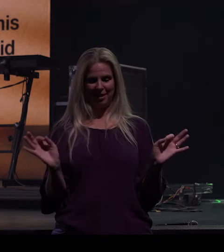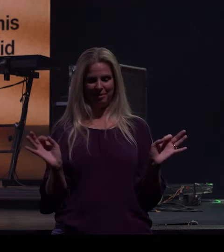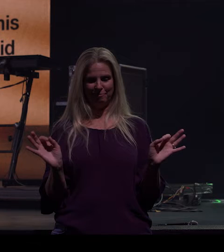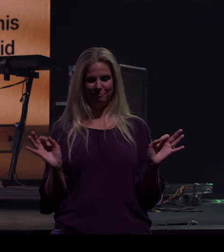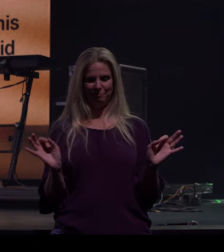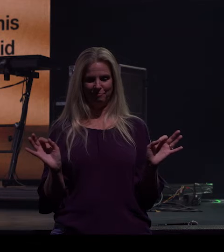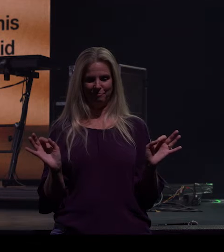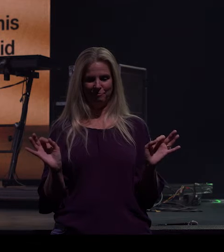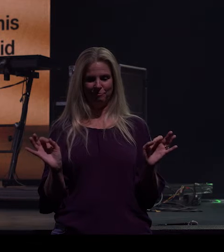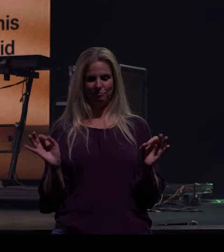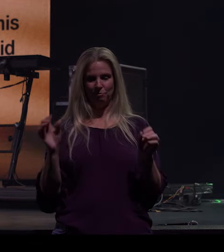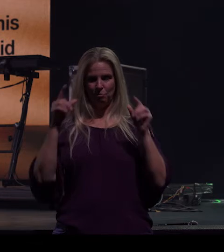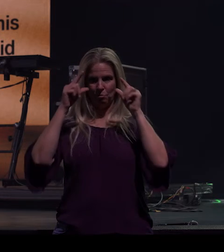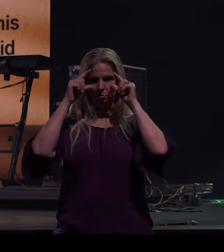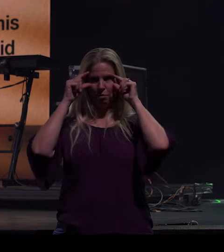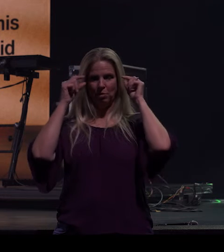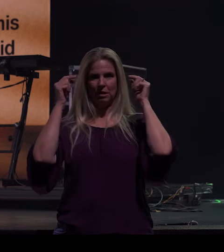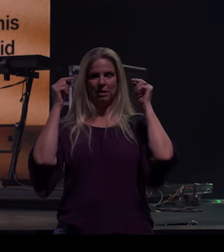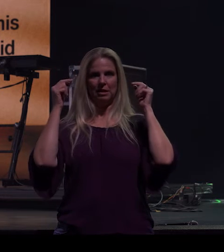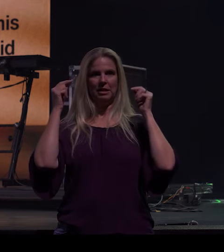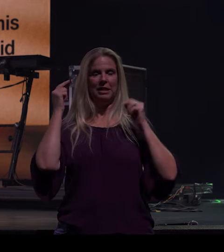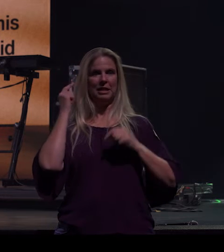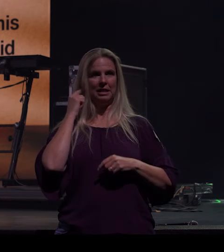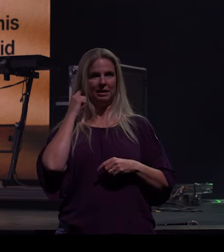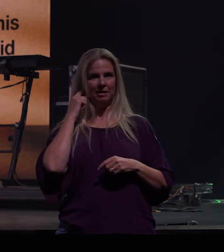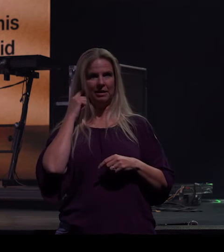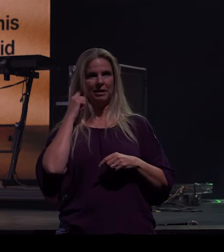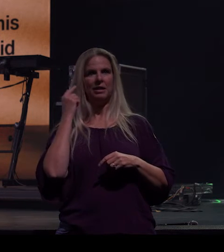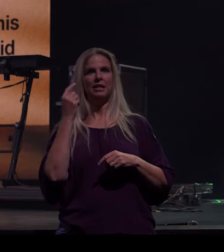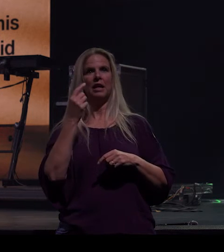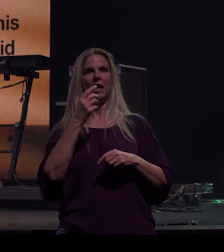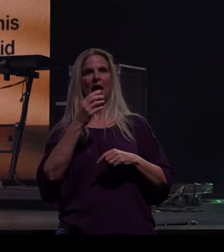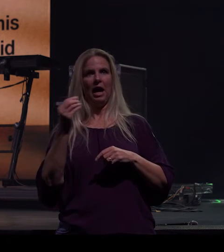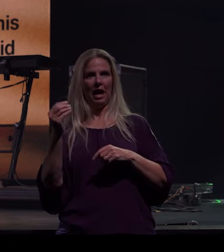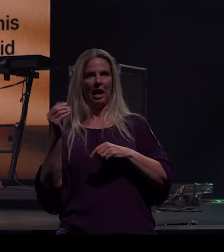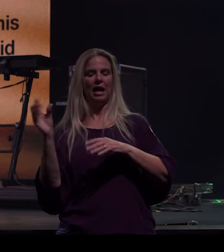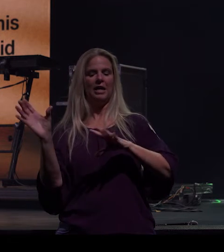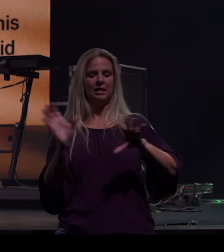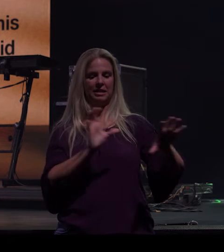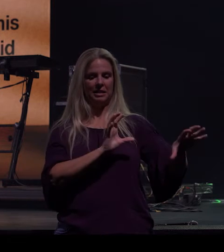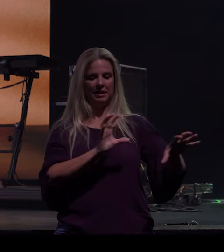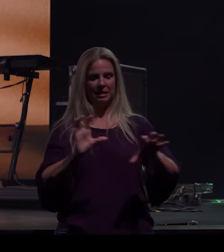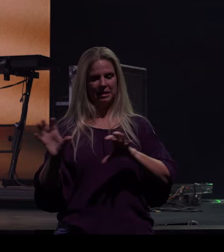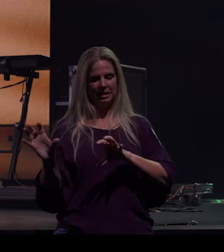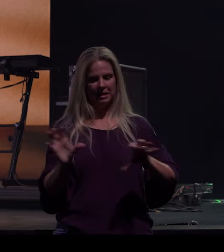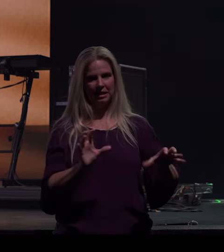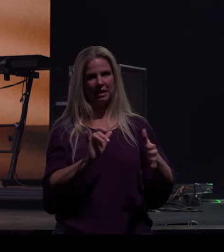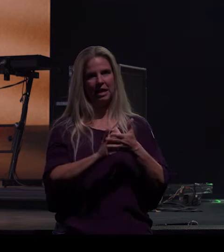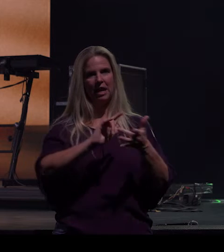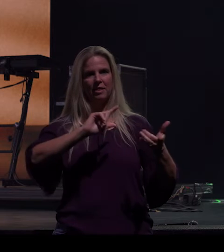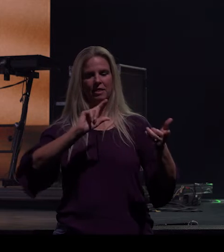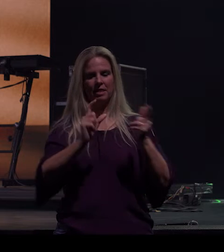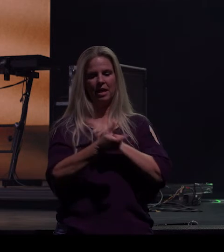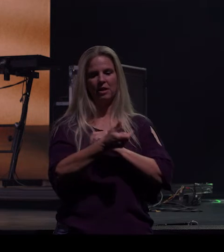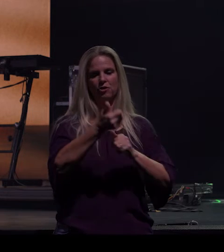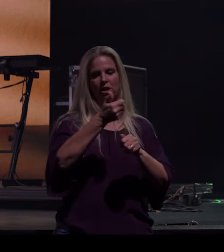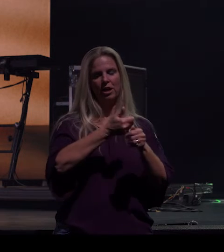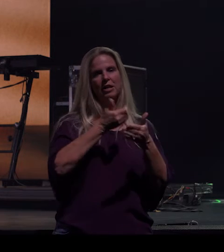listened and he applied. And it changed everything for the nation of